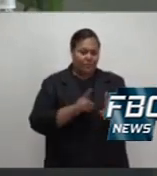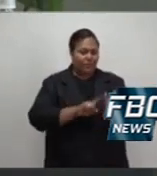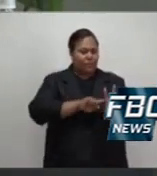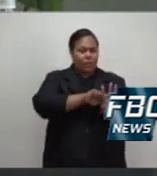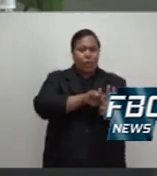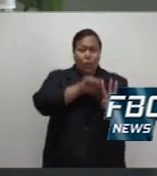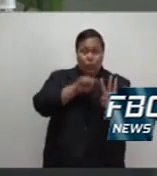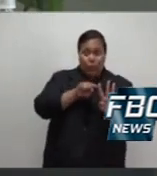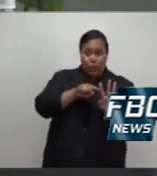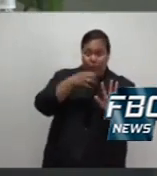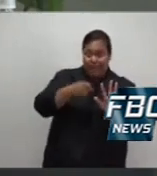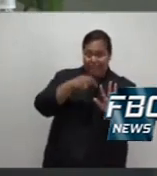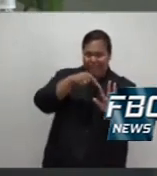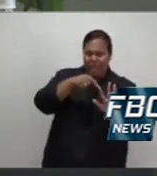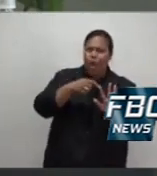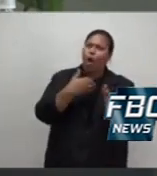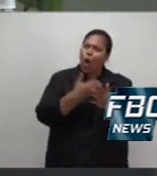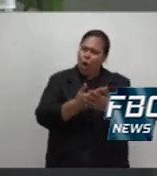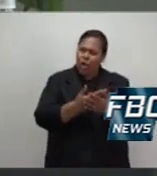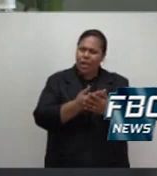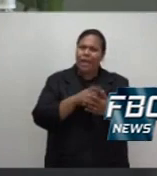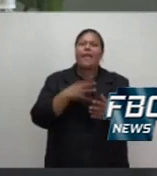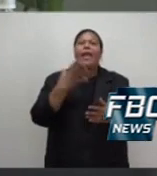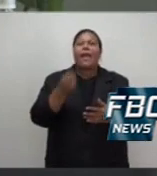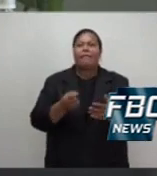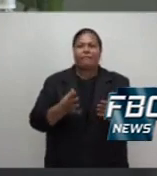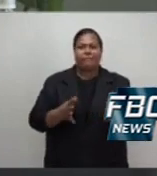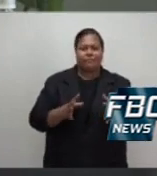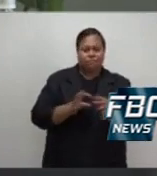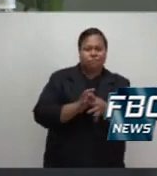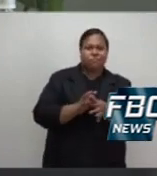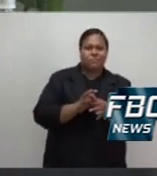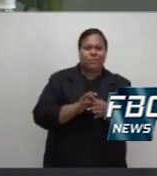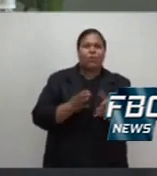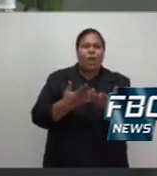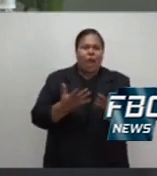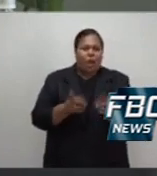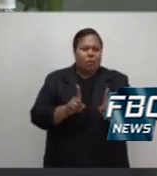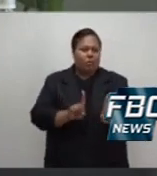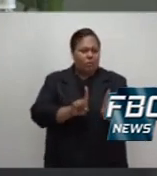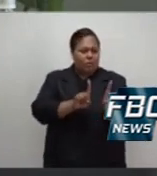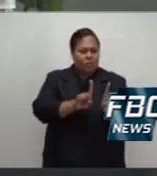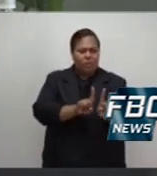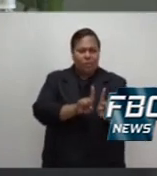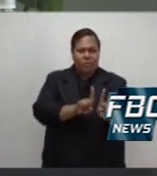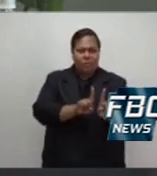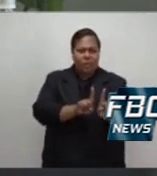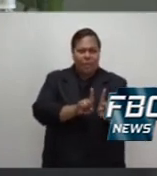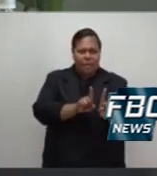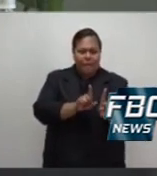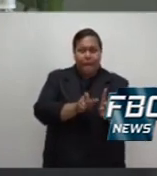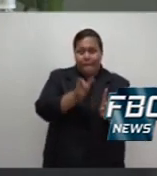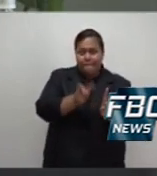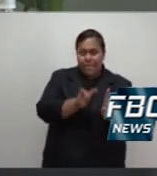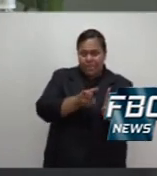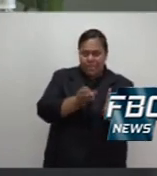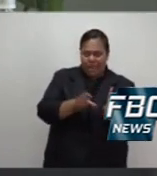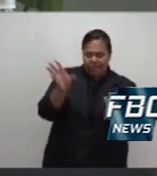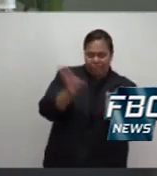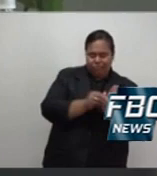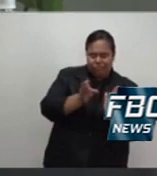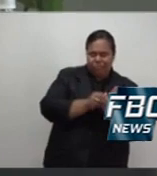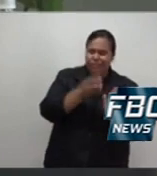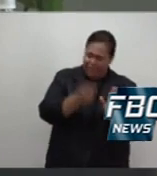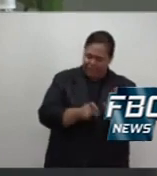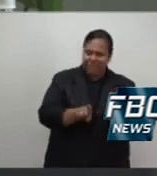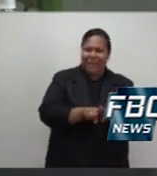digital handshake that occurs depending on how close you are to the person who has installed the app and have their Bluetooth